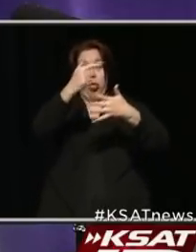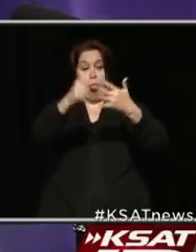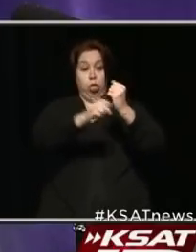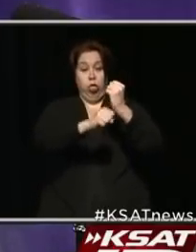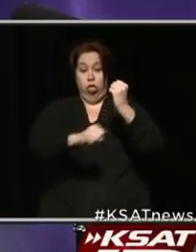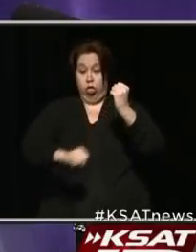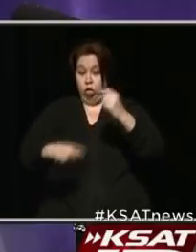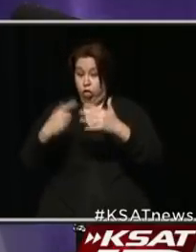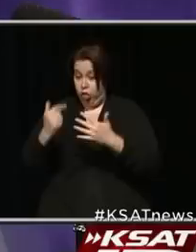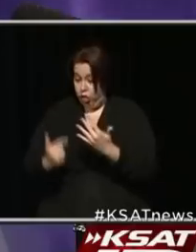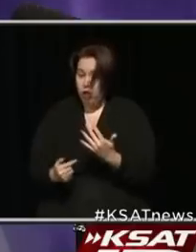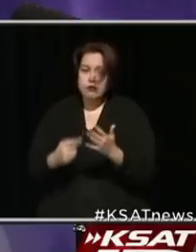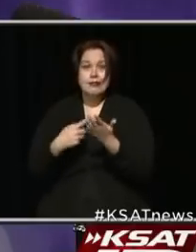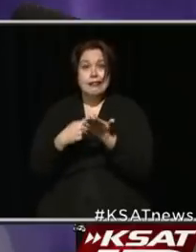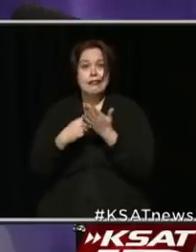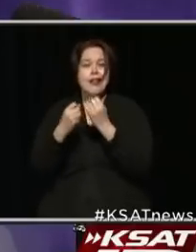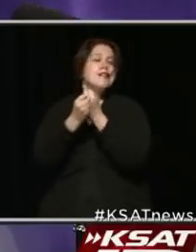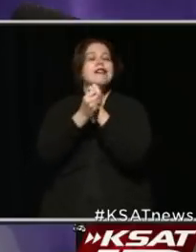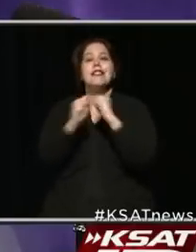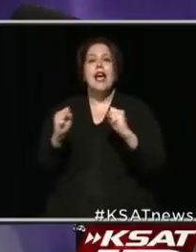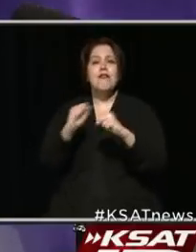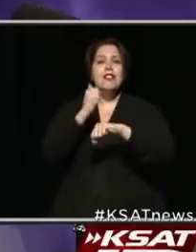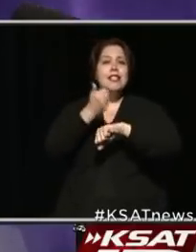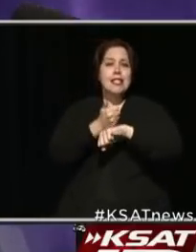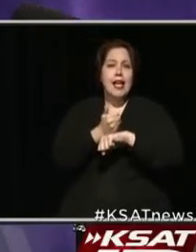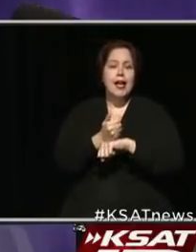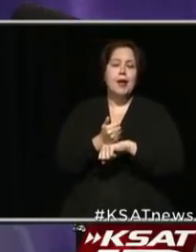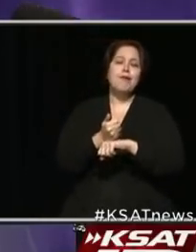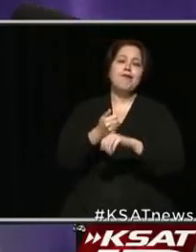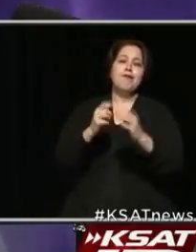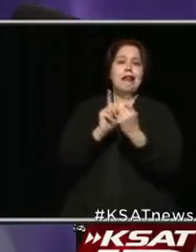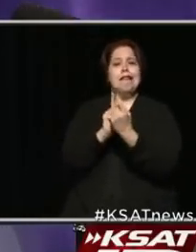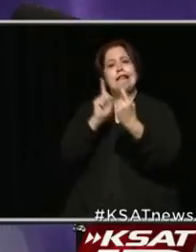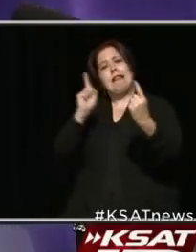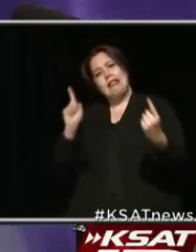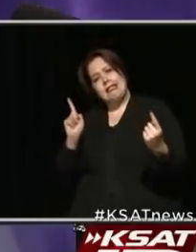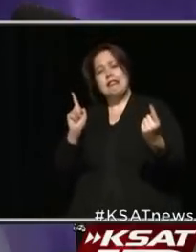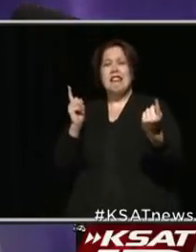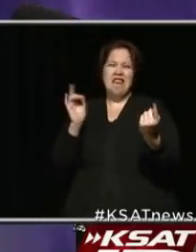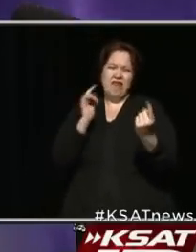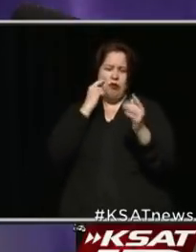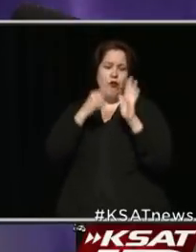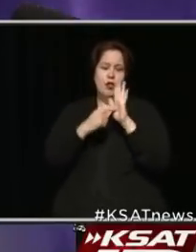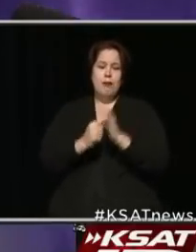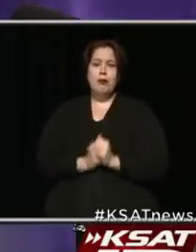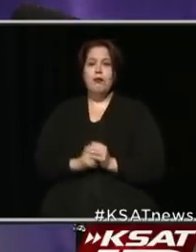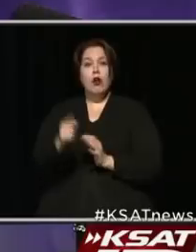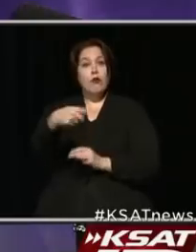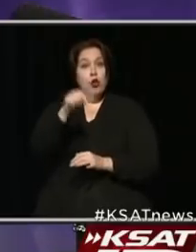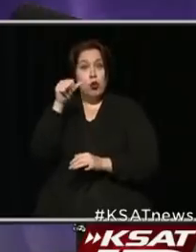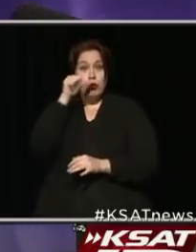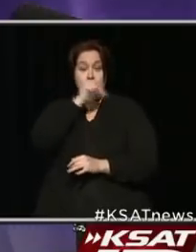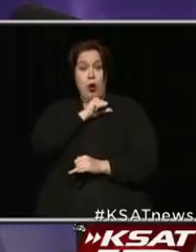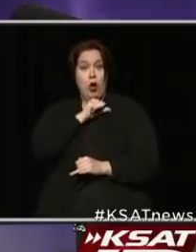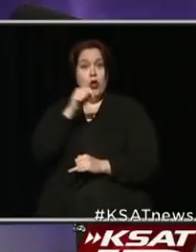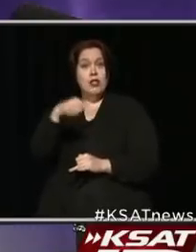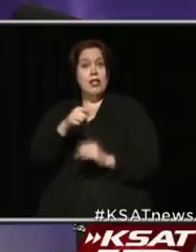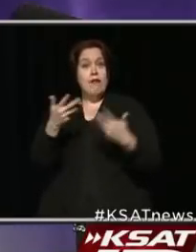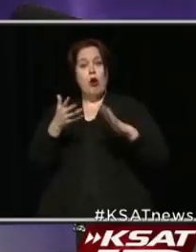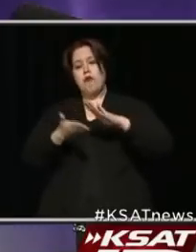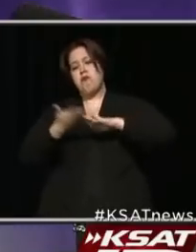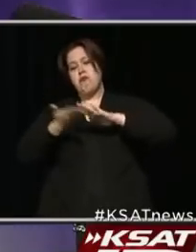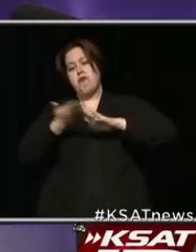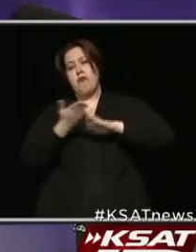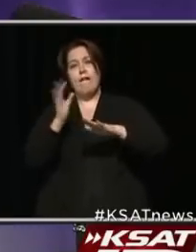you know, safeties in place, social distancing, et cetera. For those bars that have been operating